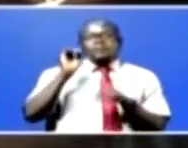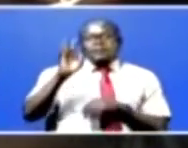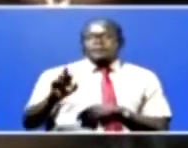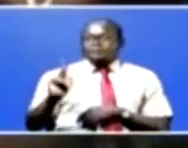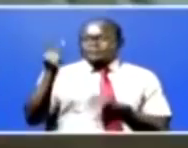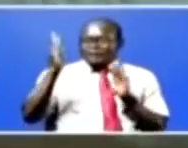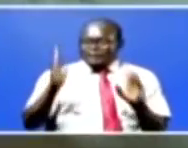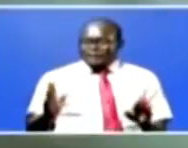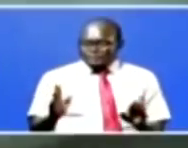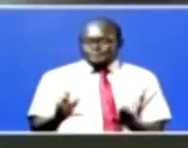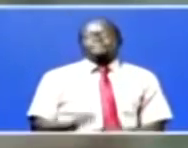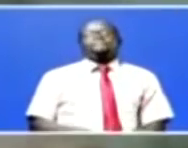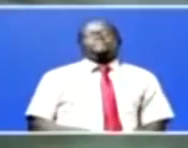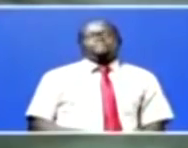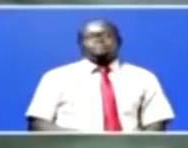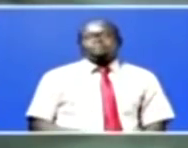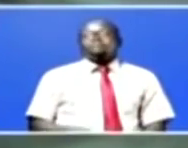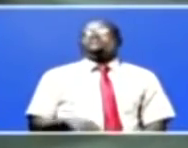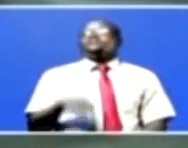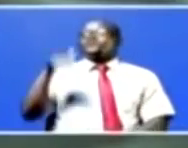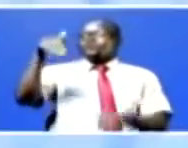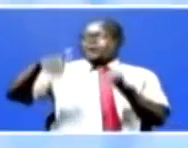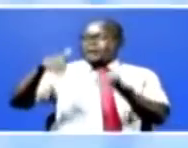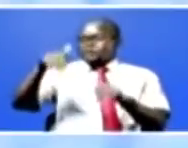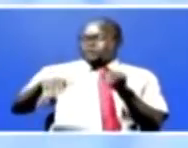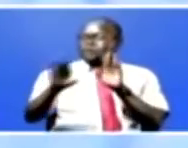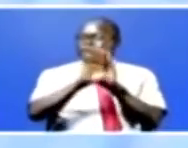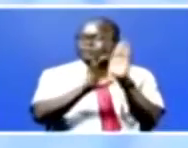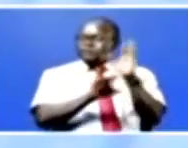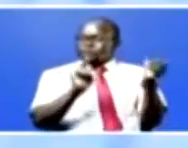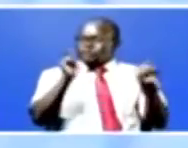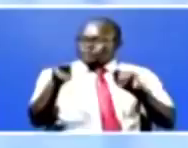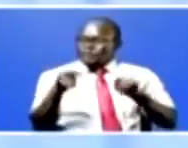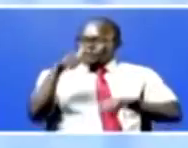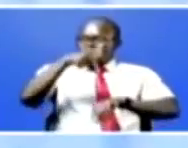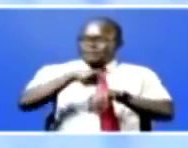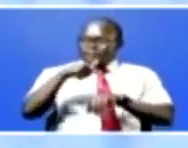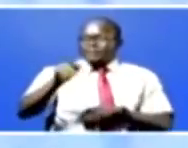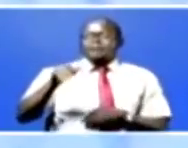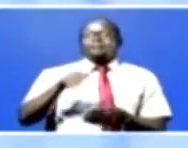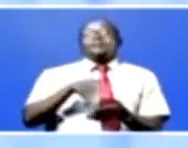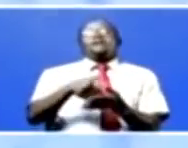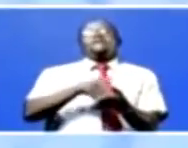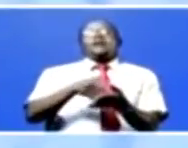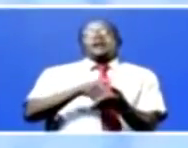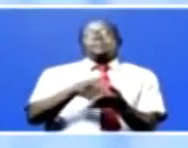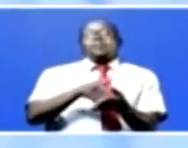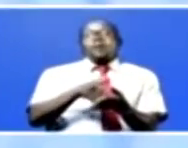the Kenyans to a referendum when they are at their most vulnerable